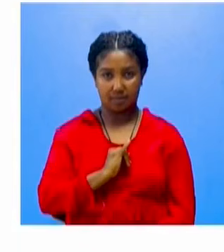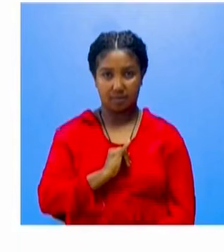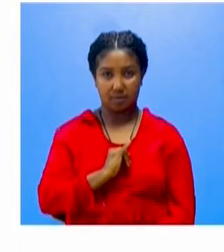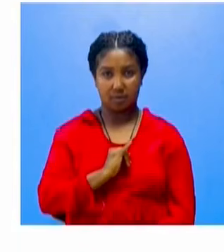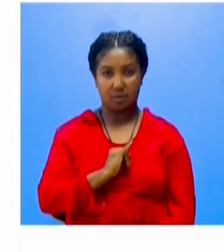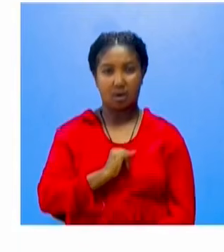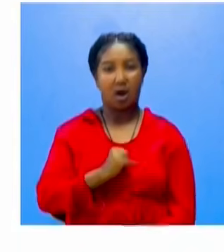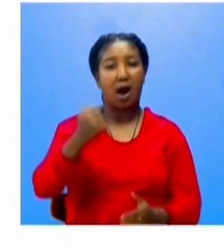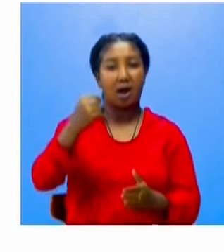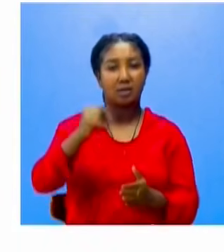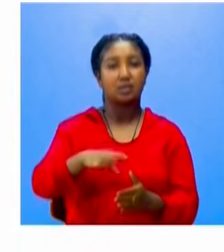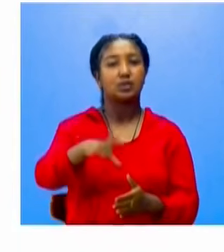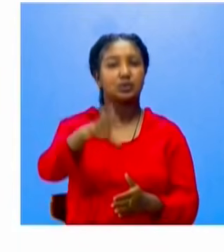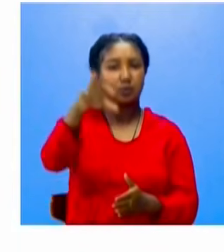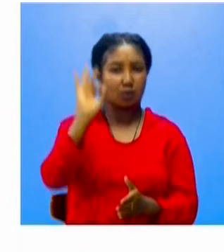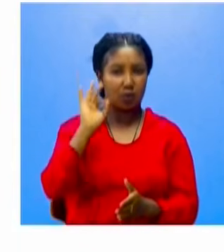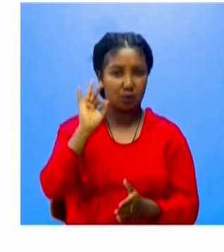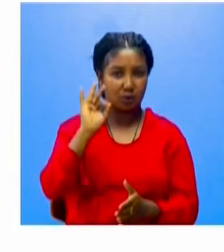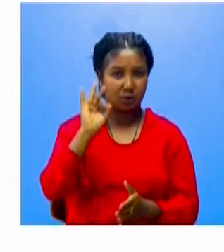scored